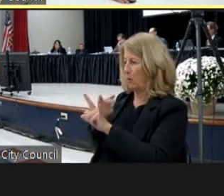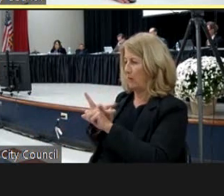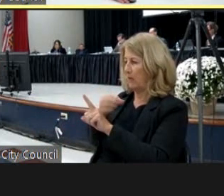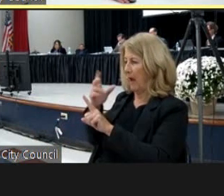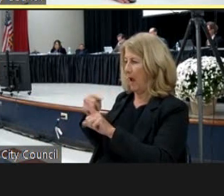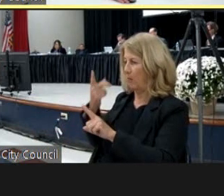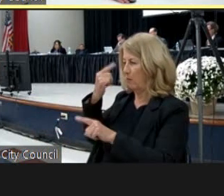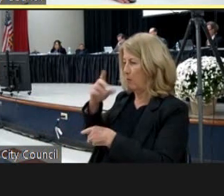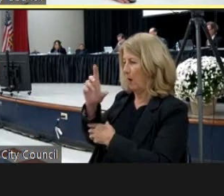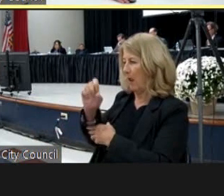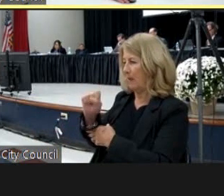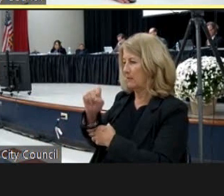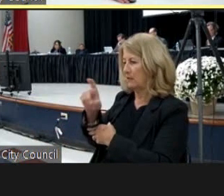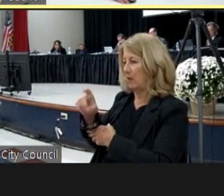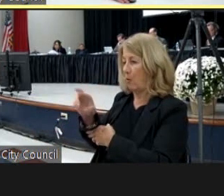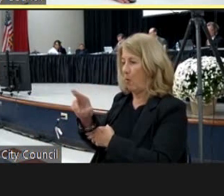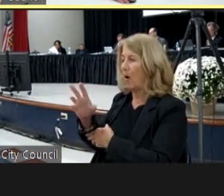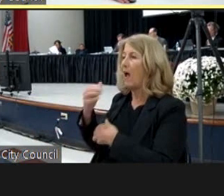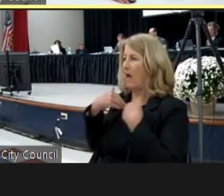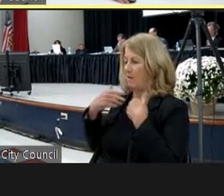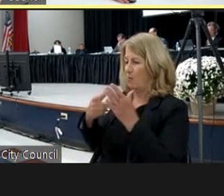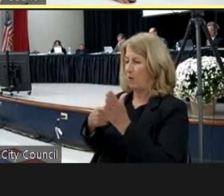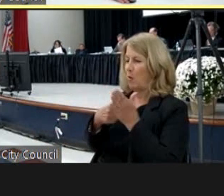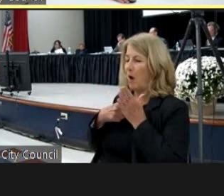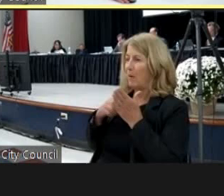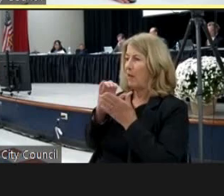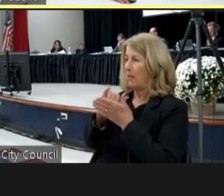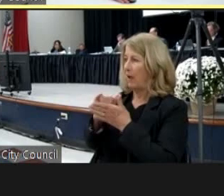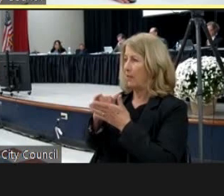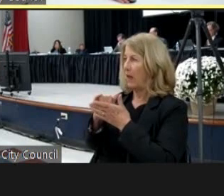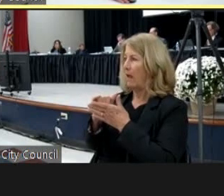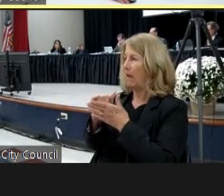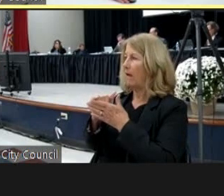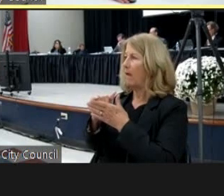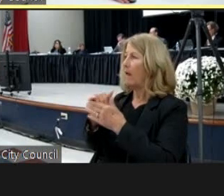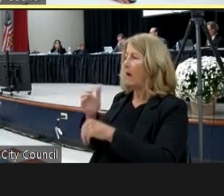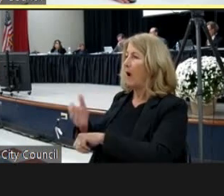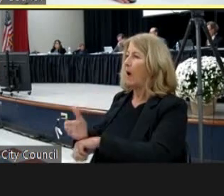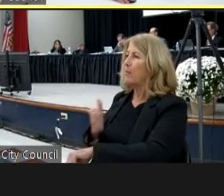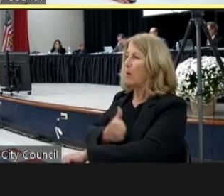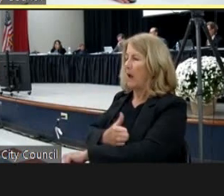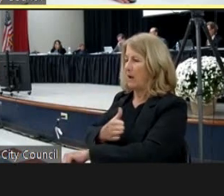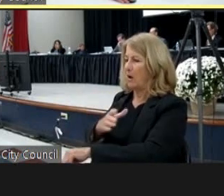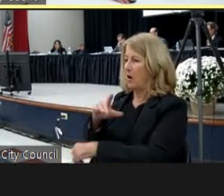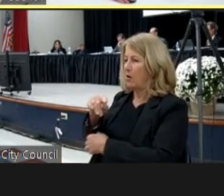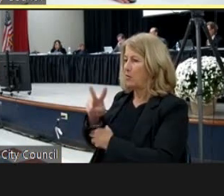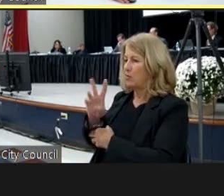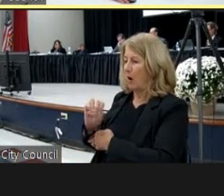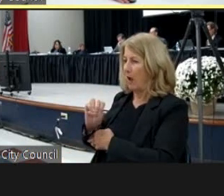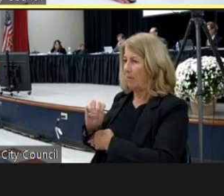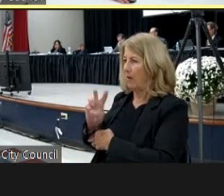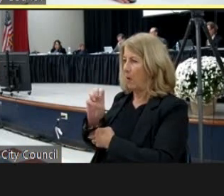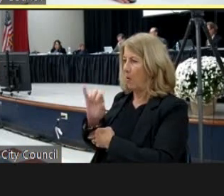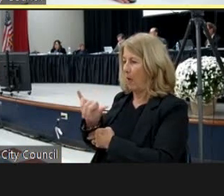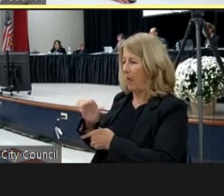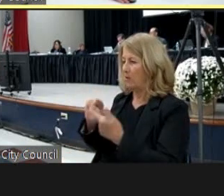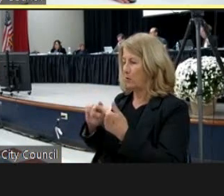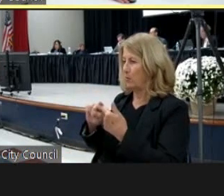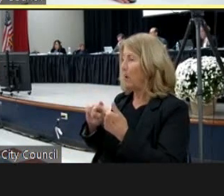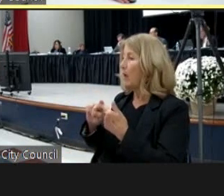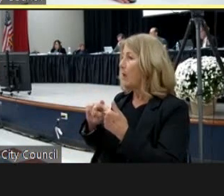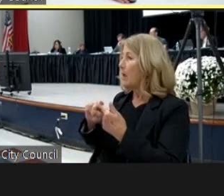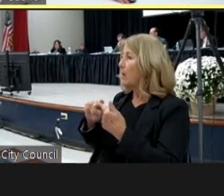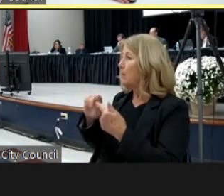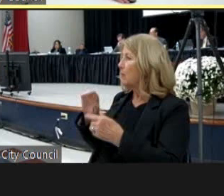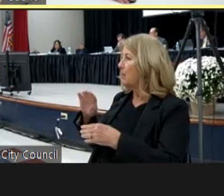to SDR. There is a requirement that they upgrade that driveway to our parking standards before they get their